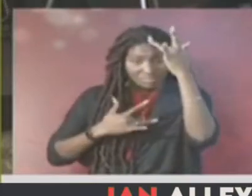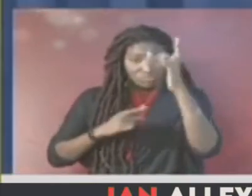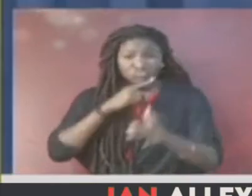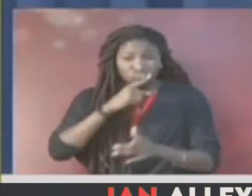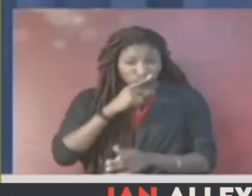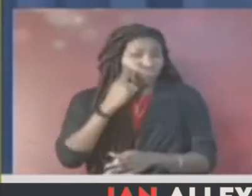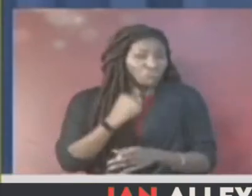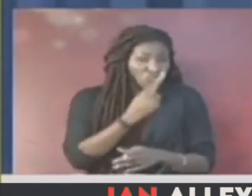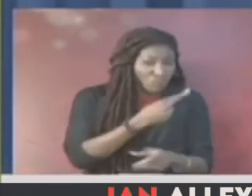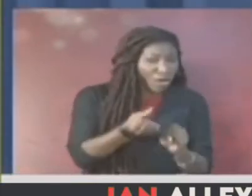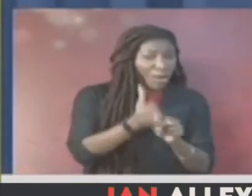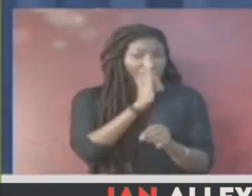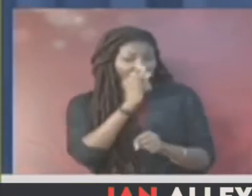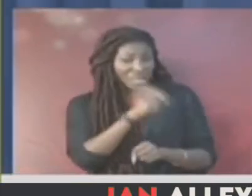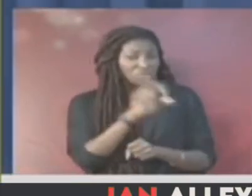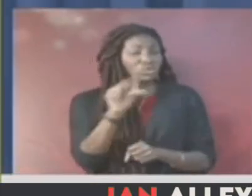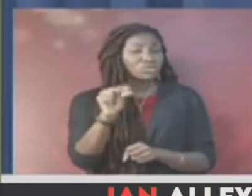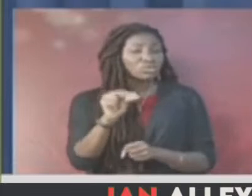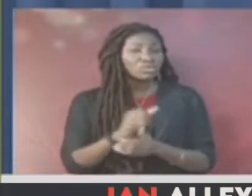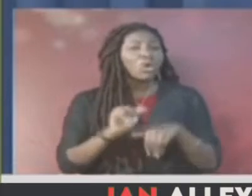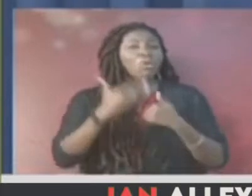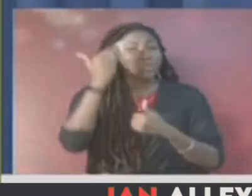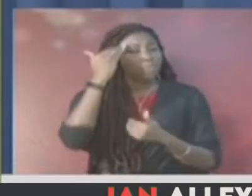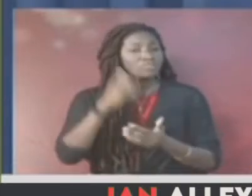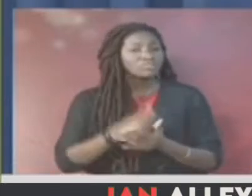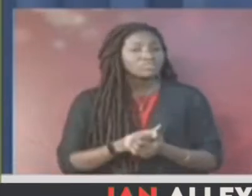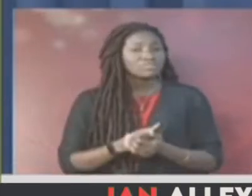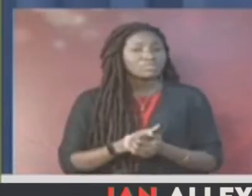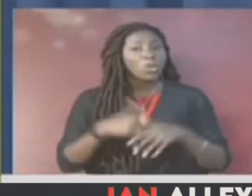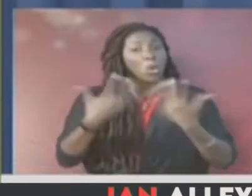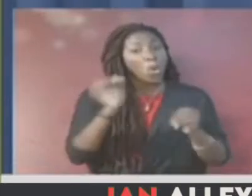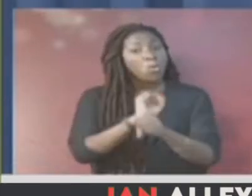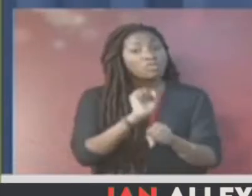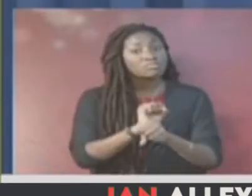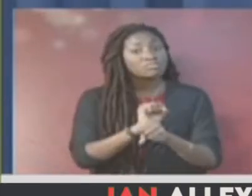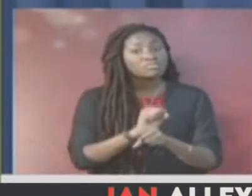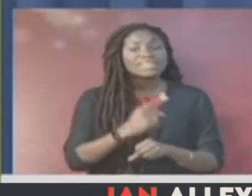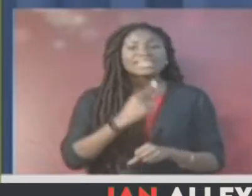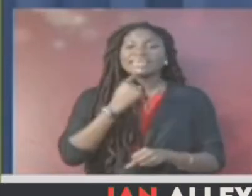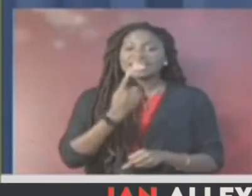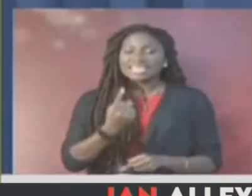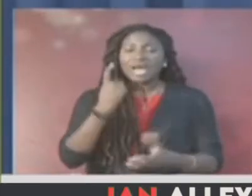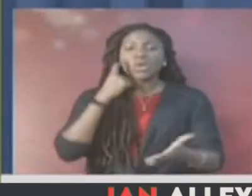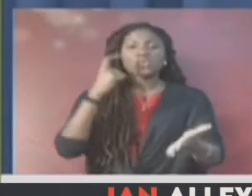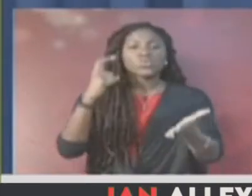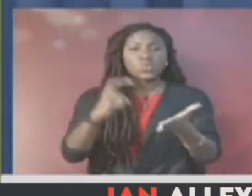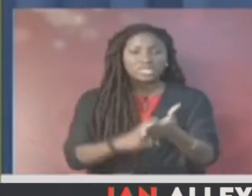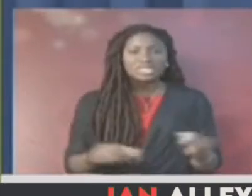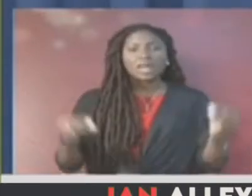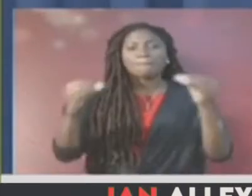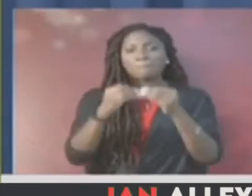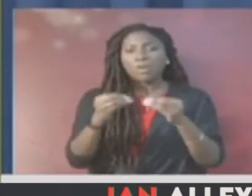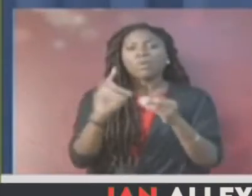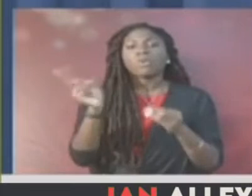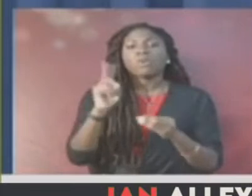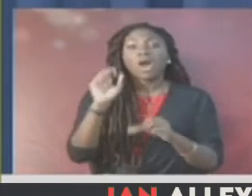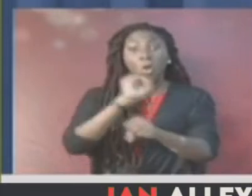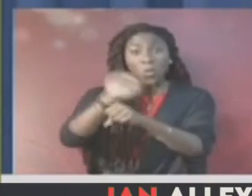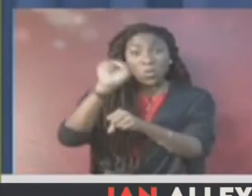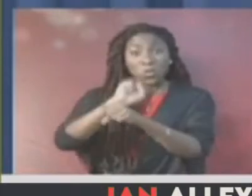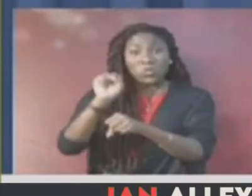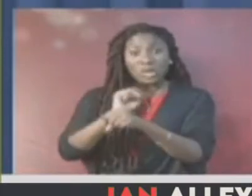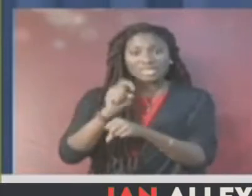So what we saw really is a lot of workplace transmission being documented. We have